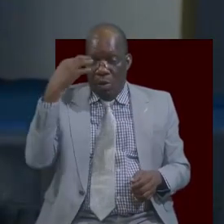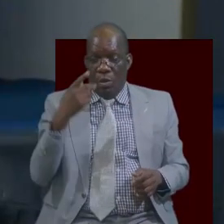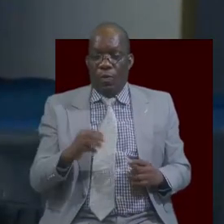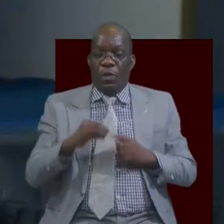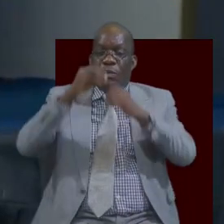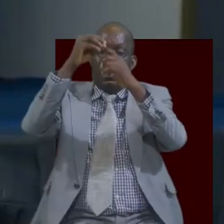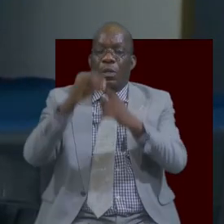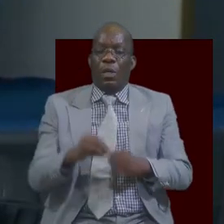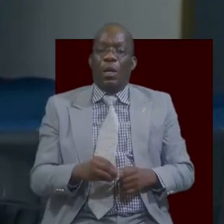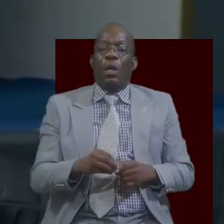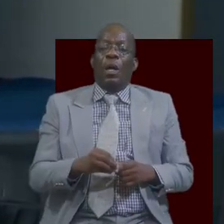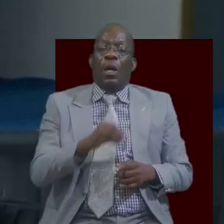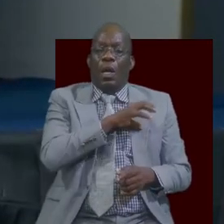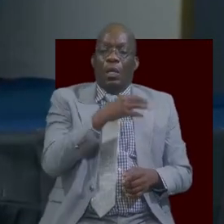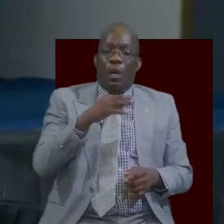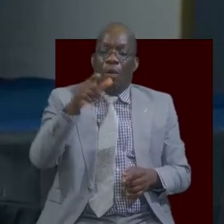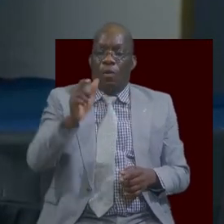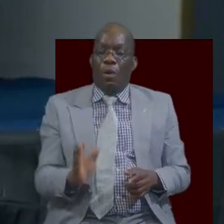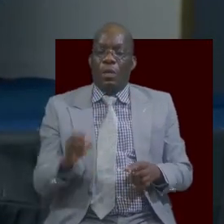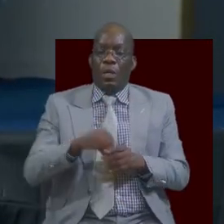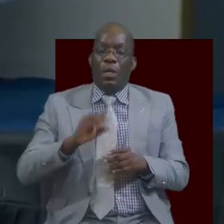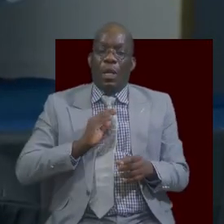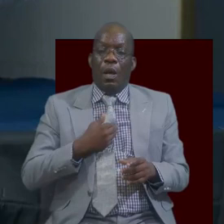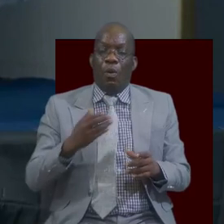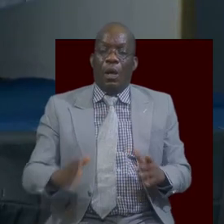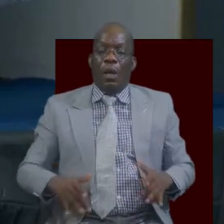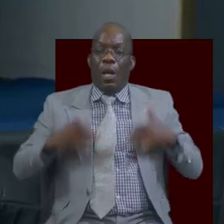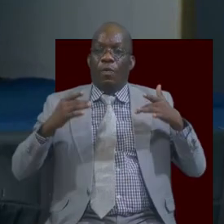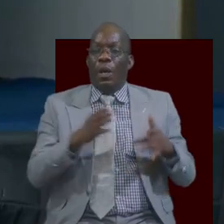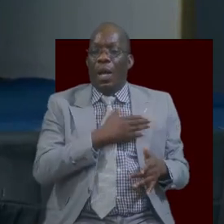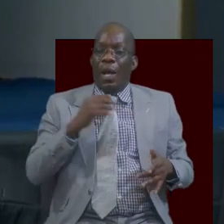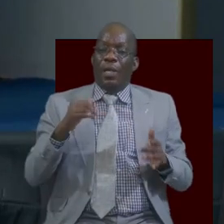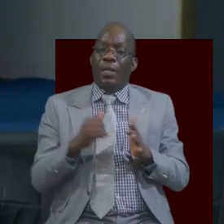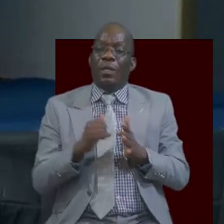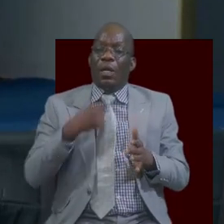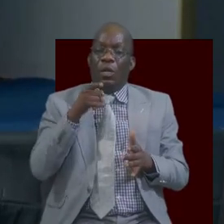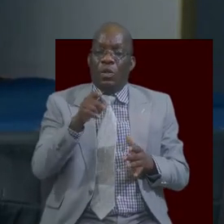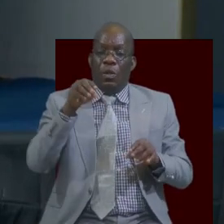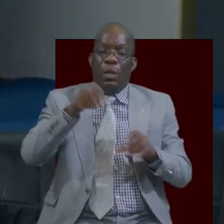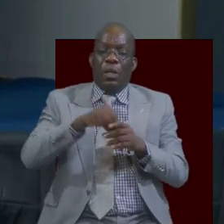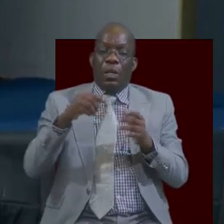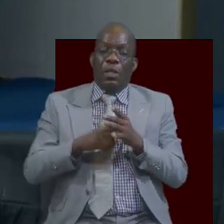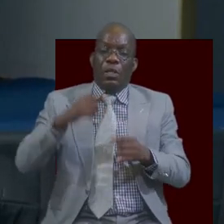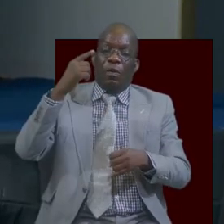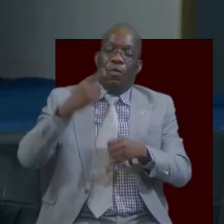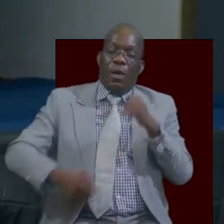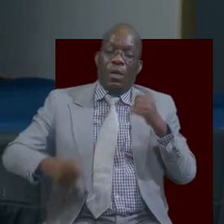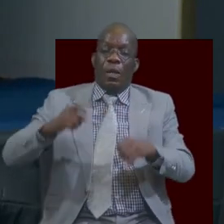has come, and he tells you in this final hour, he says, though you were